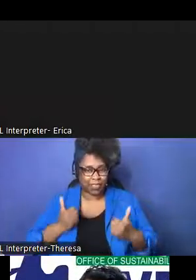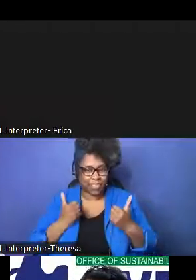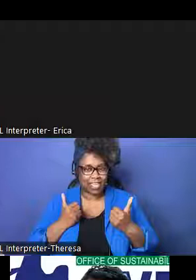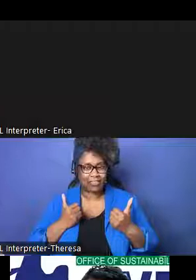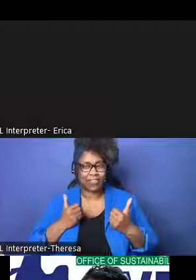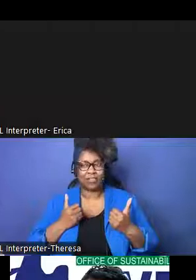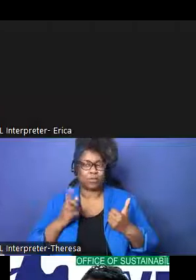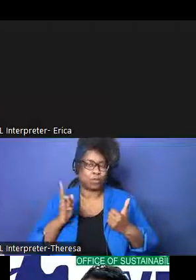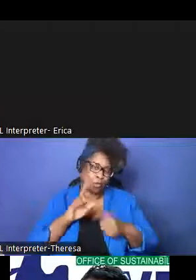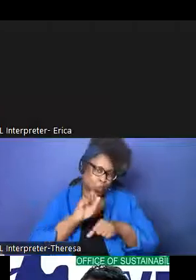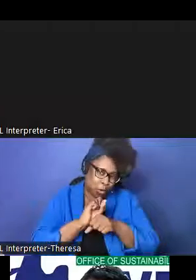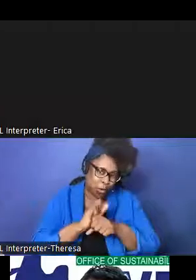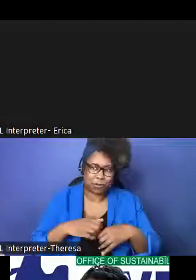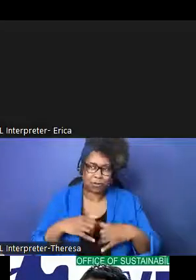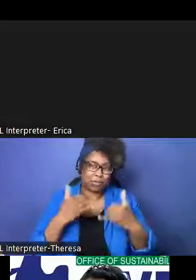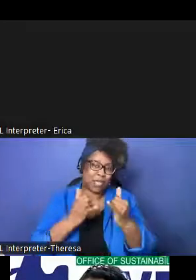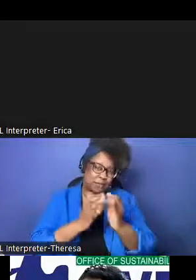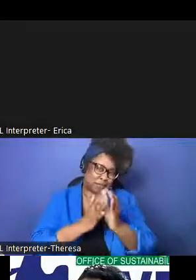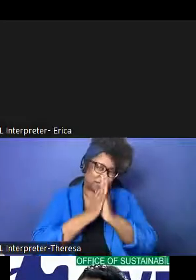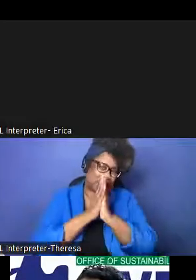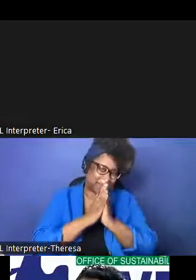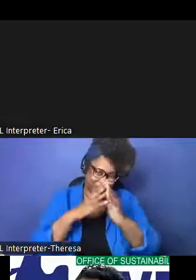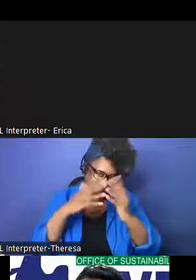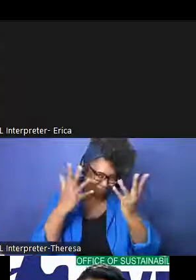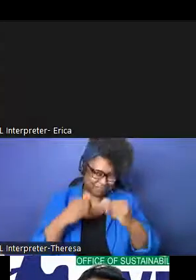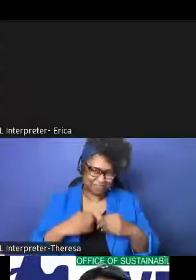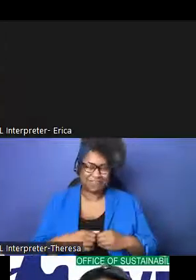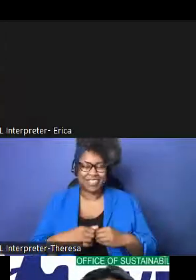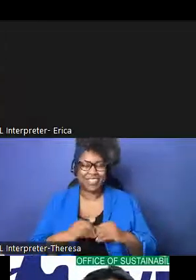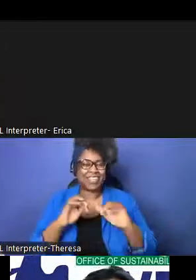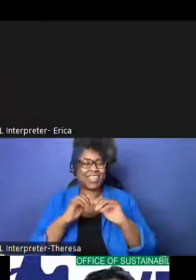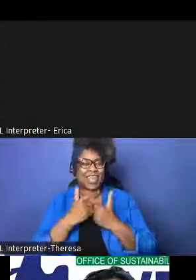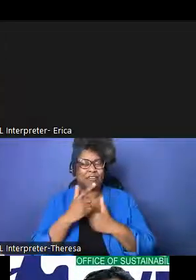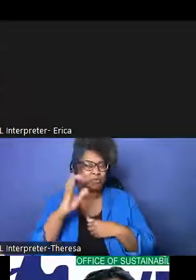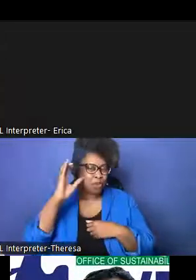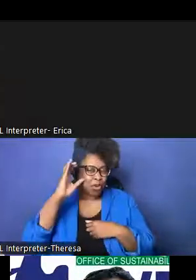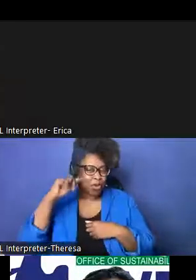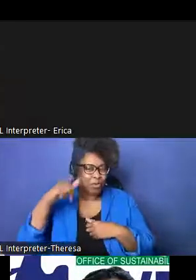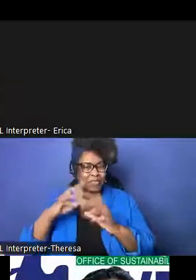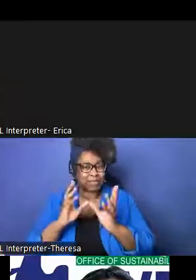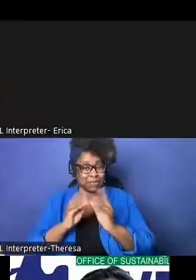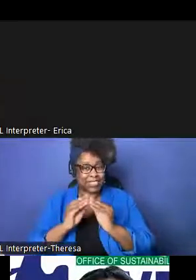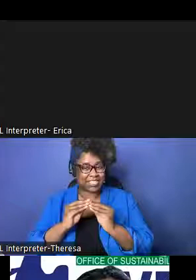play or pray in, and how you heard about this meeting.